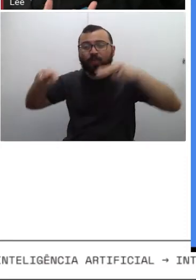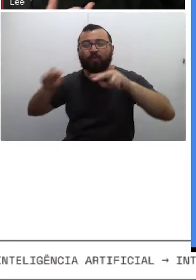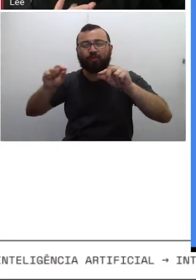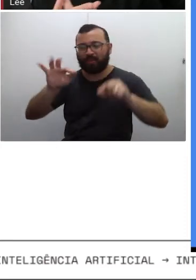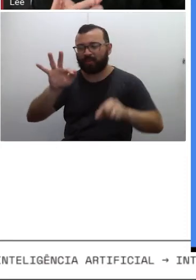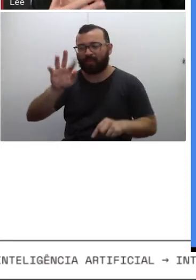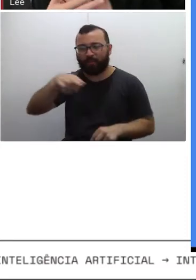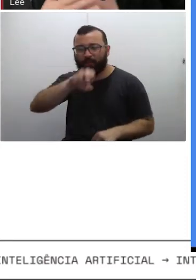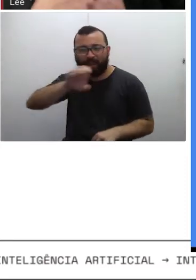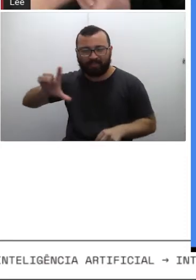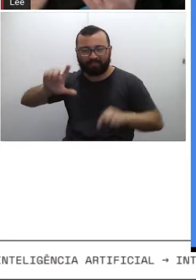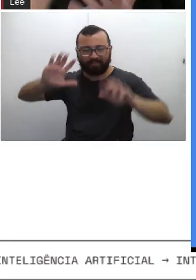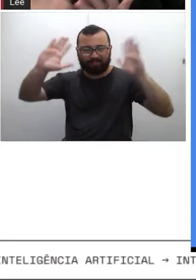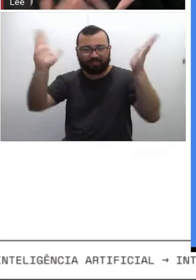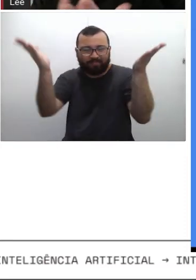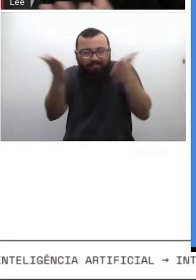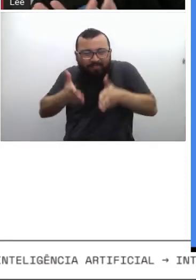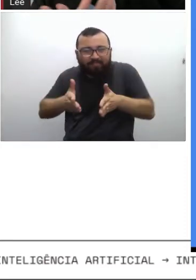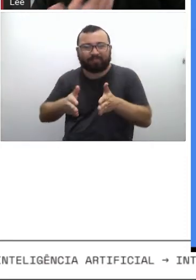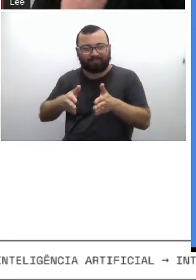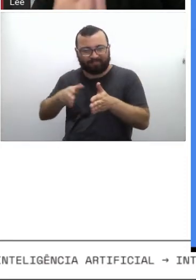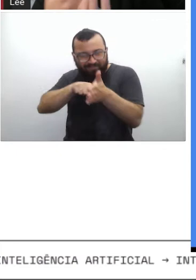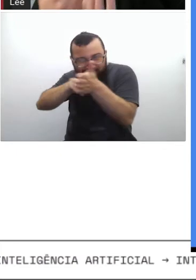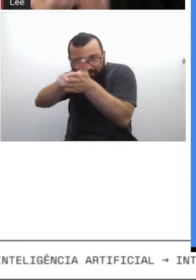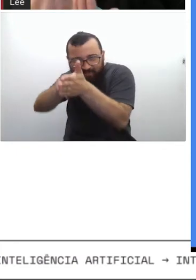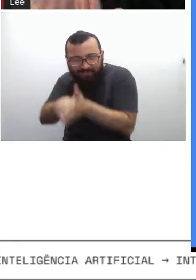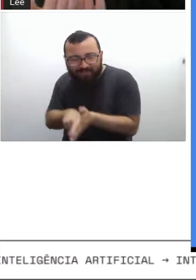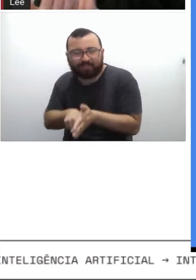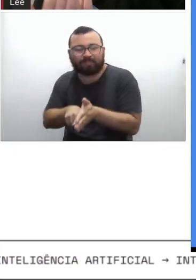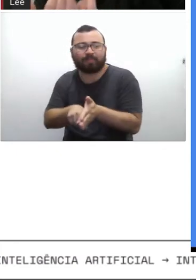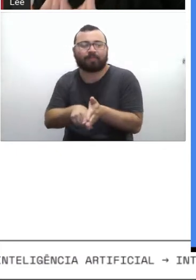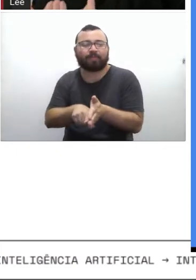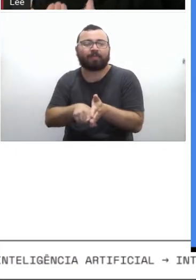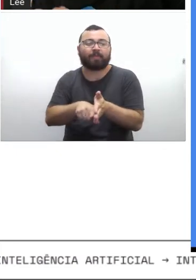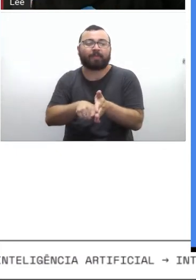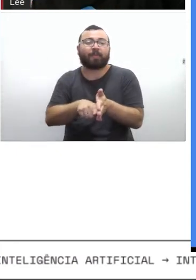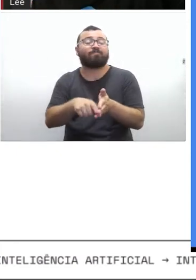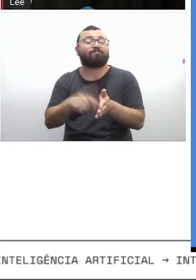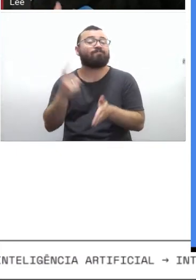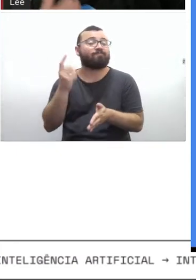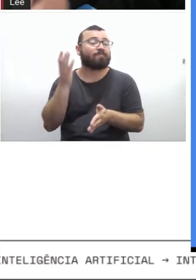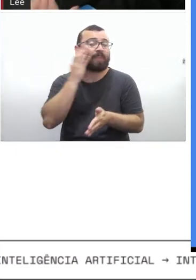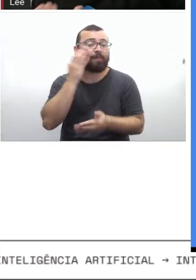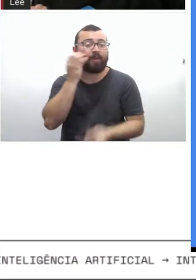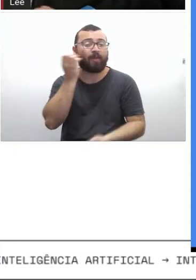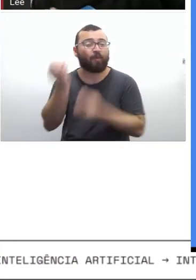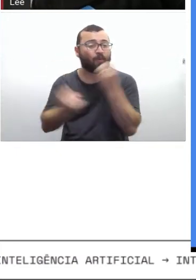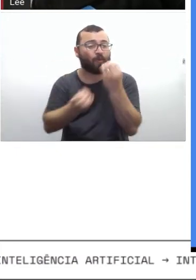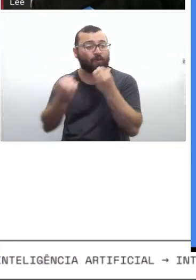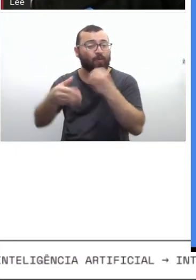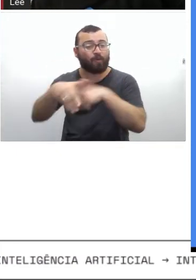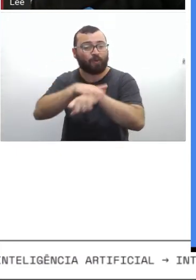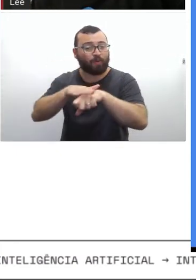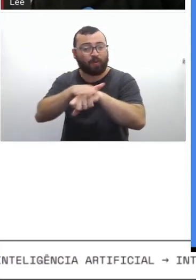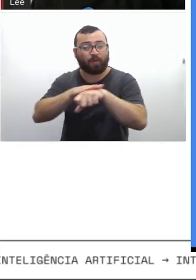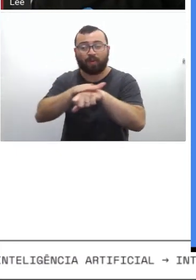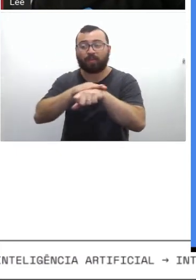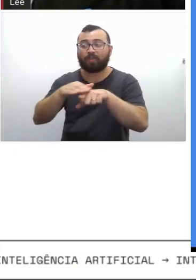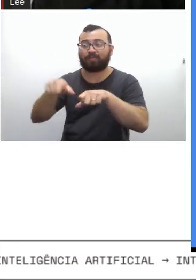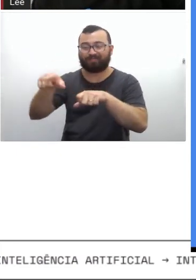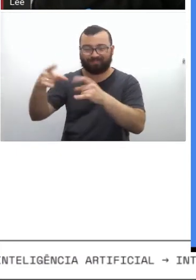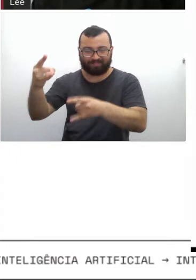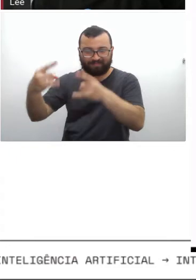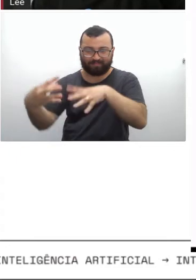So these are all things about the conversation path that it took, how your users were engaging with the virtual